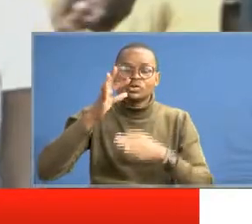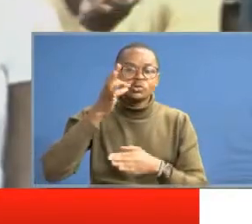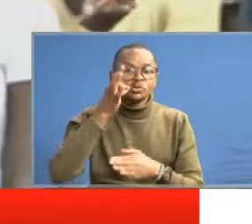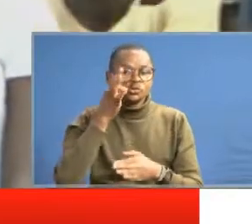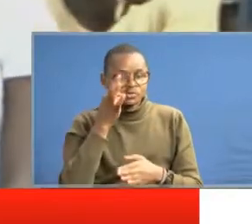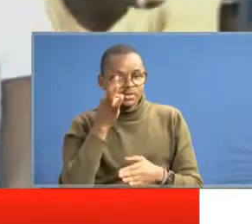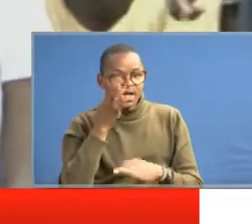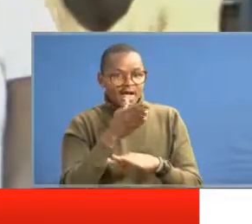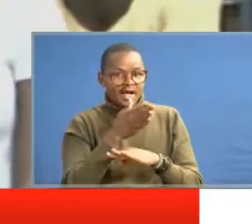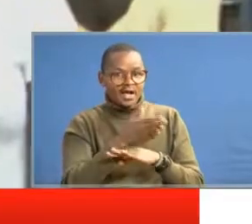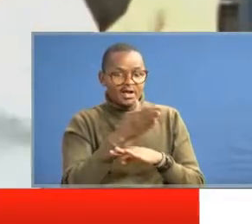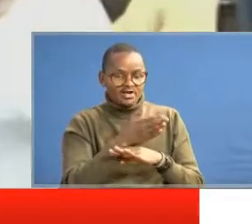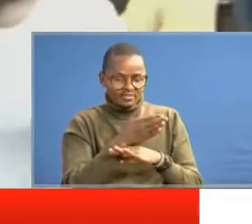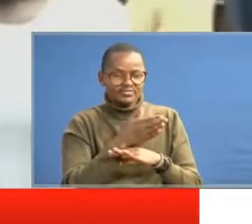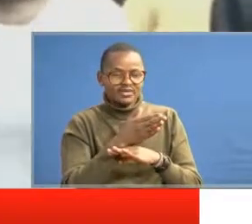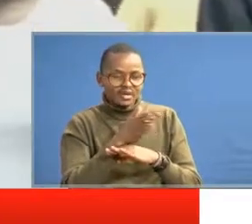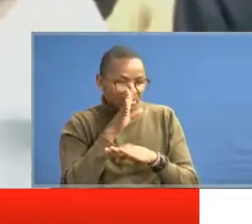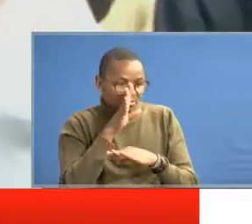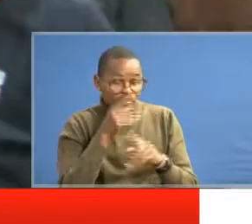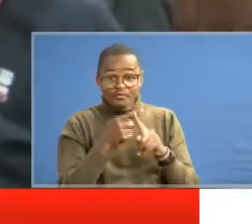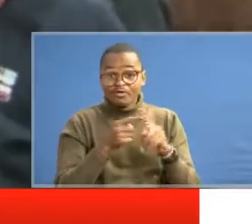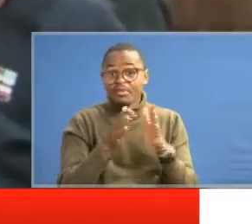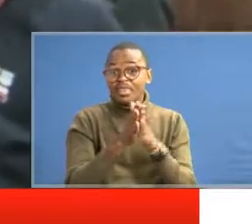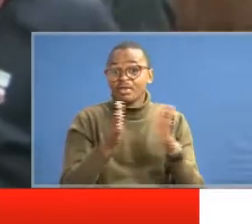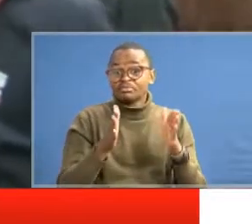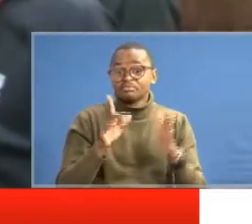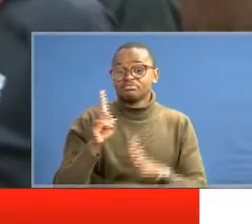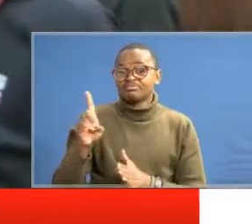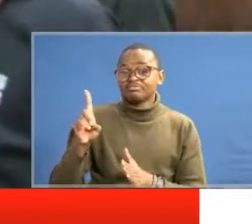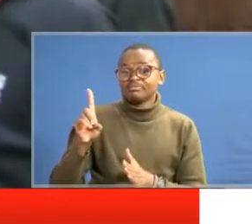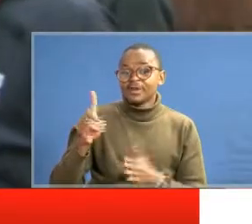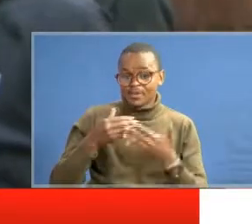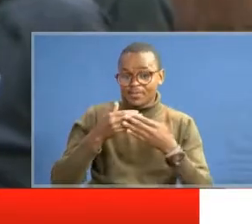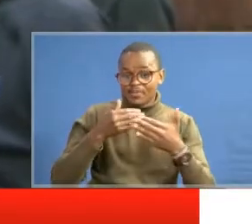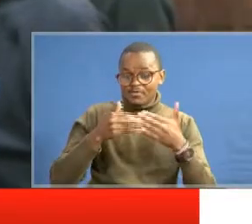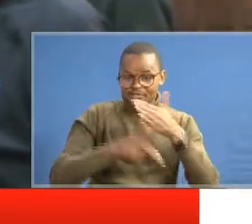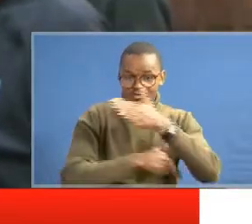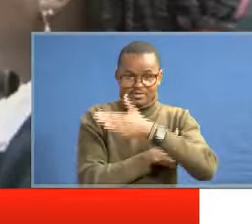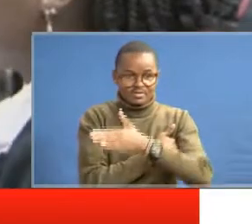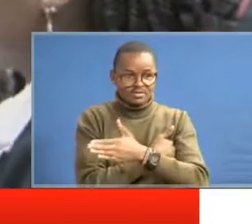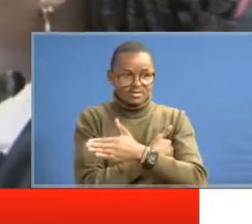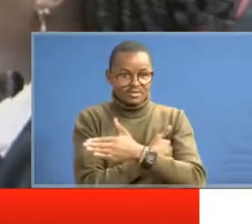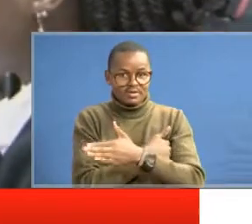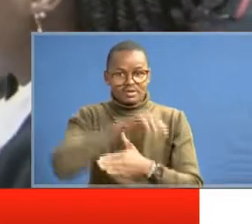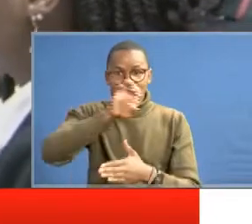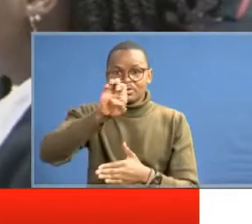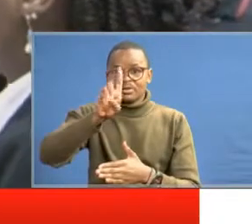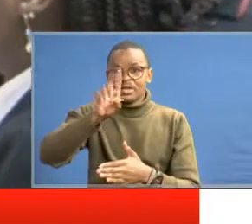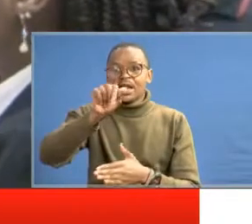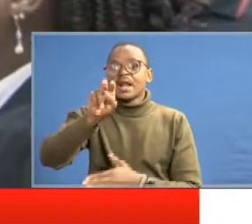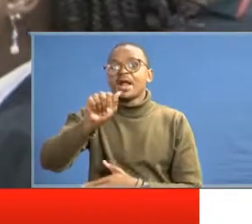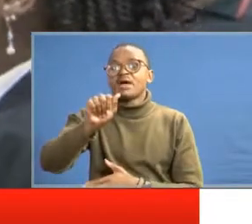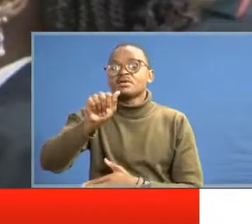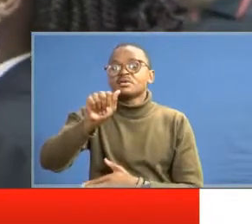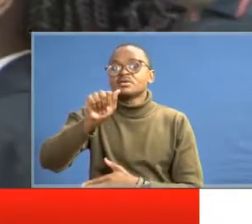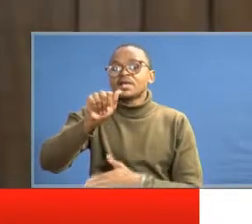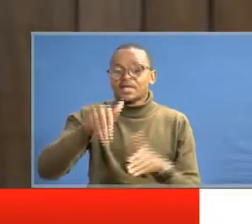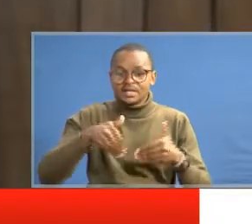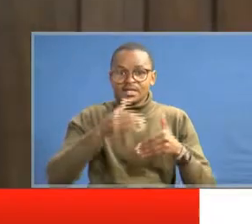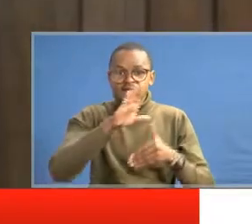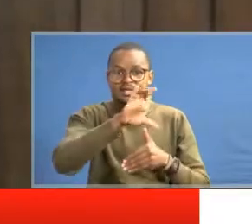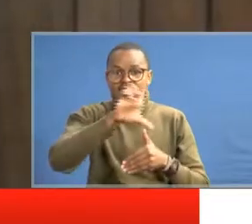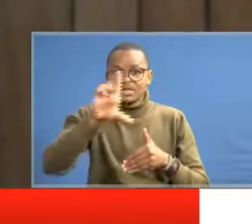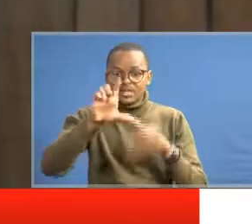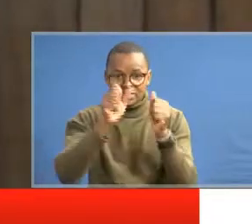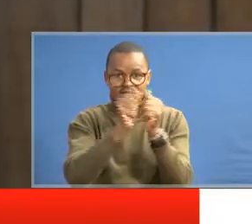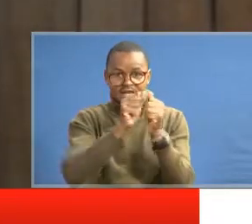the substance after tip-off from the public. The suspects were arraigned before Chief Magistrate Edna Nyaloti and granted a bail of